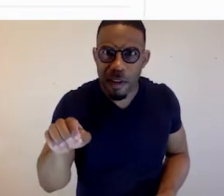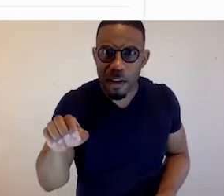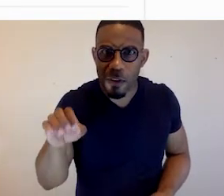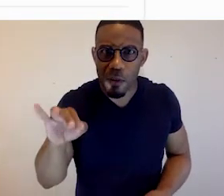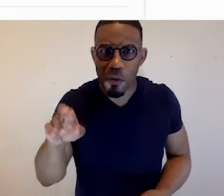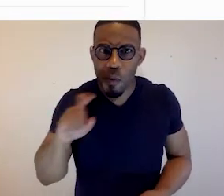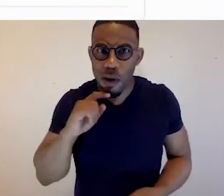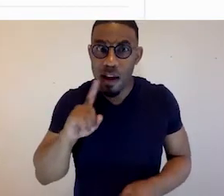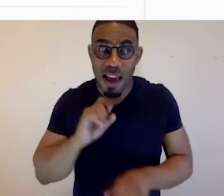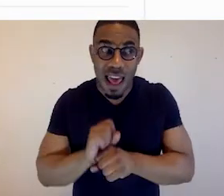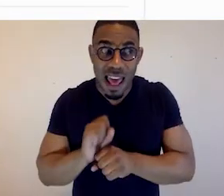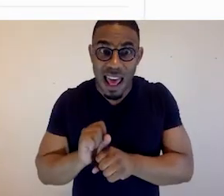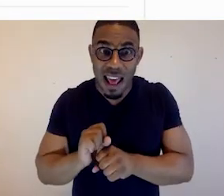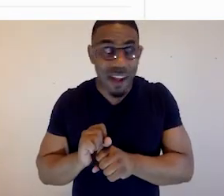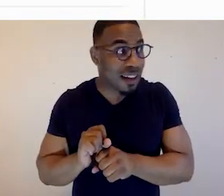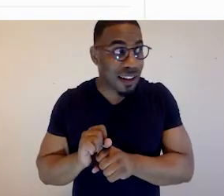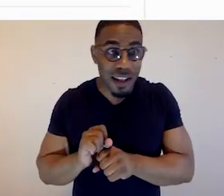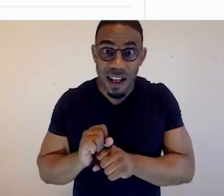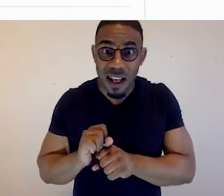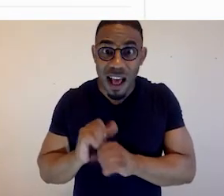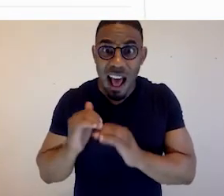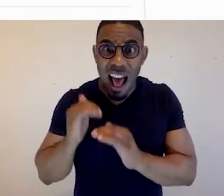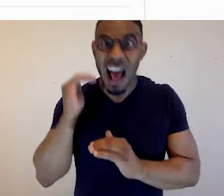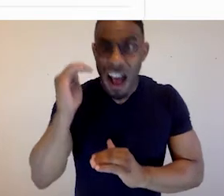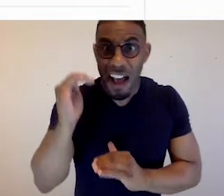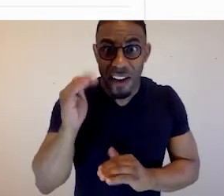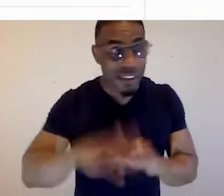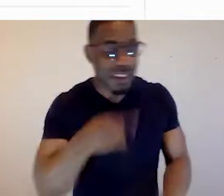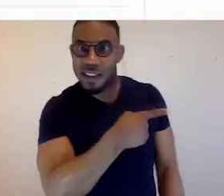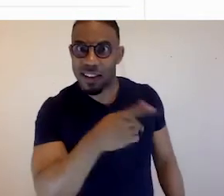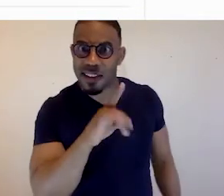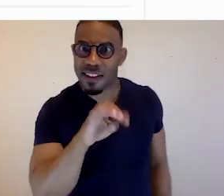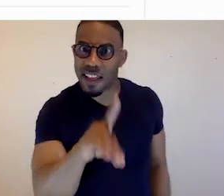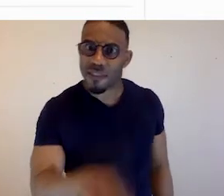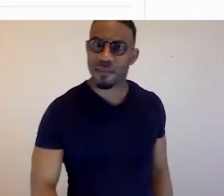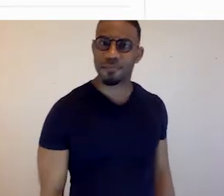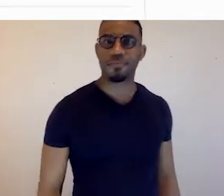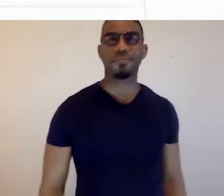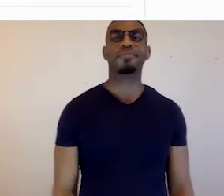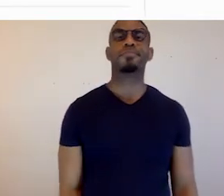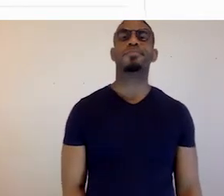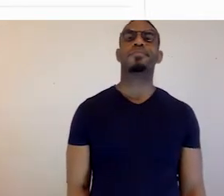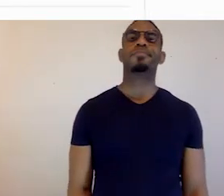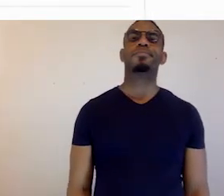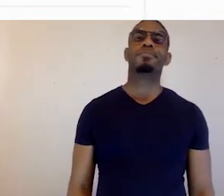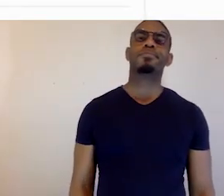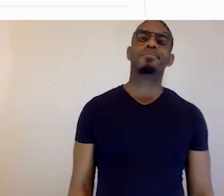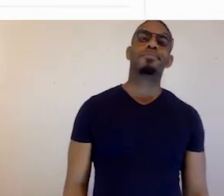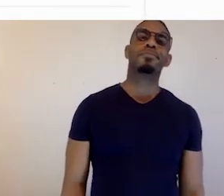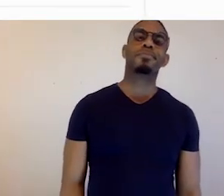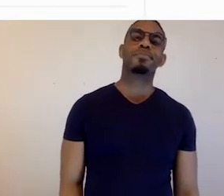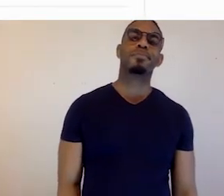score is actually higher than David's credit score.